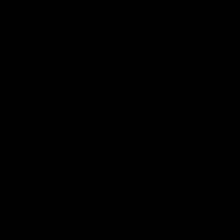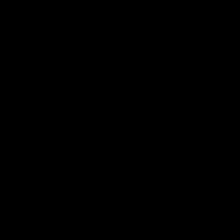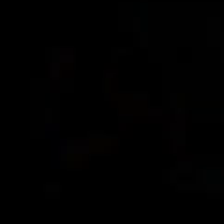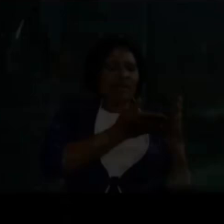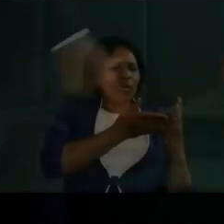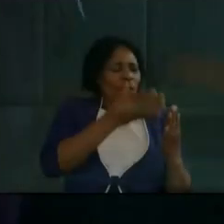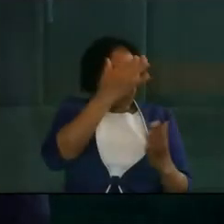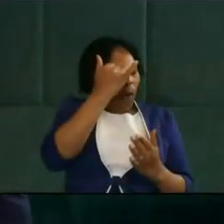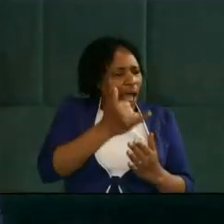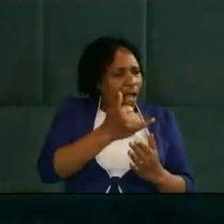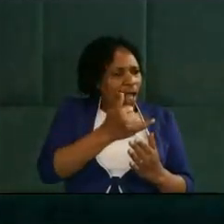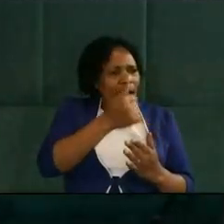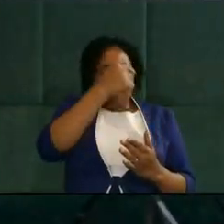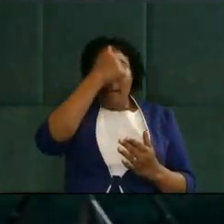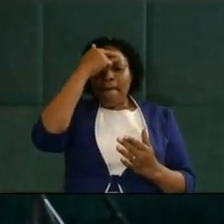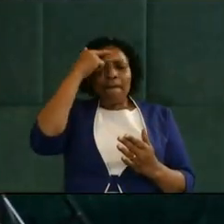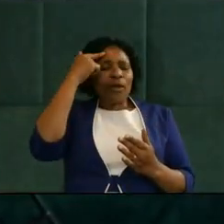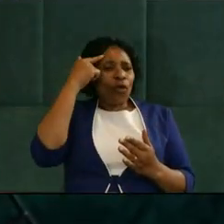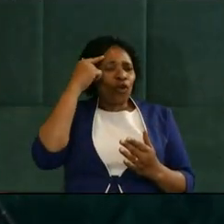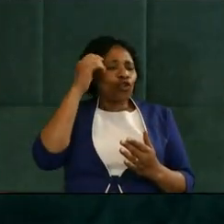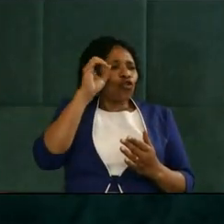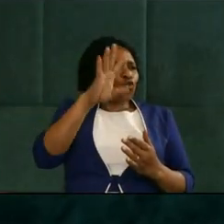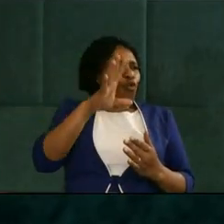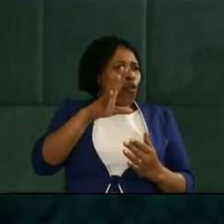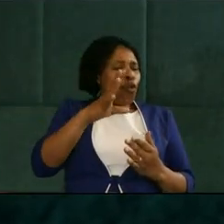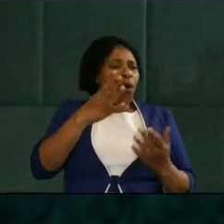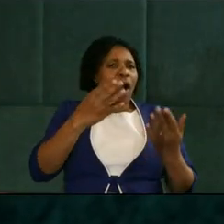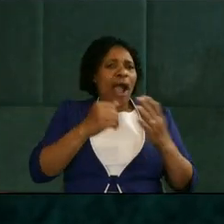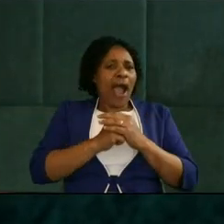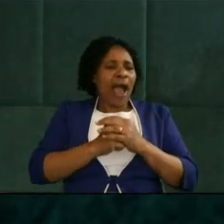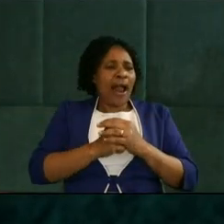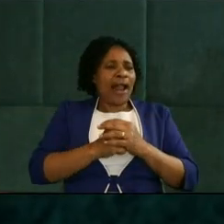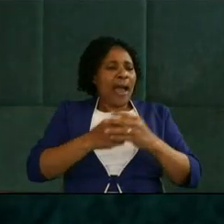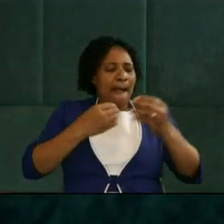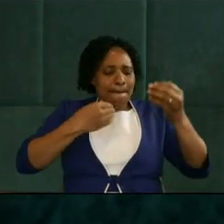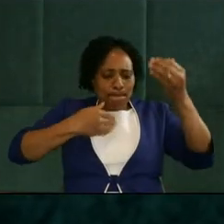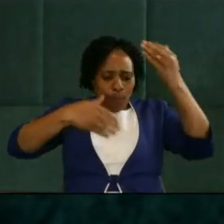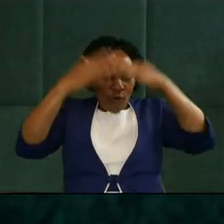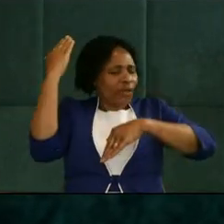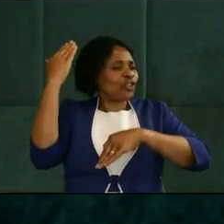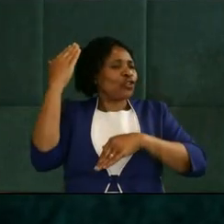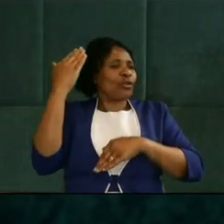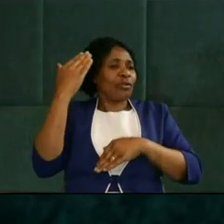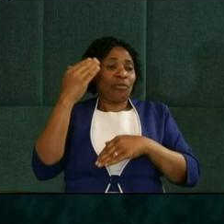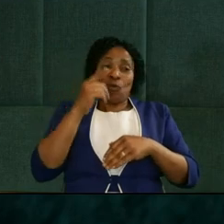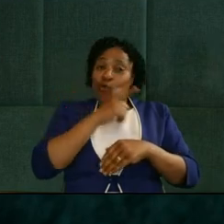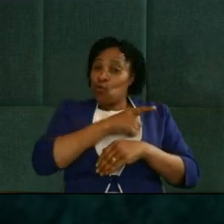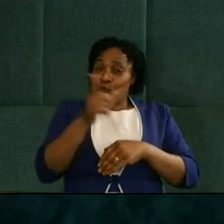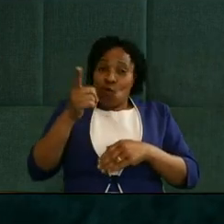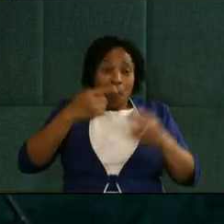Why? Because you have a 4.0 GPA. That's why if your GPA is not too well, say praise the Lord.